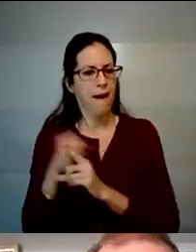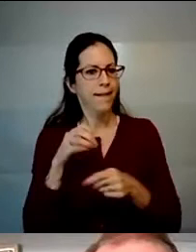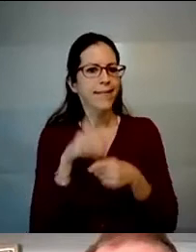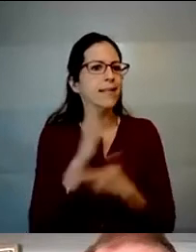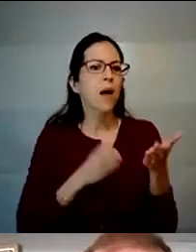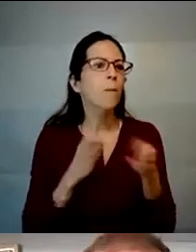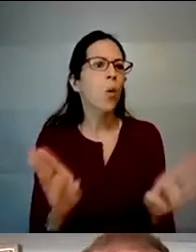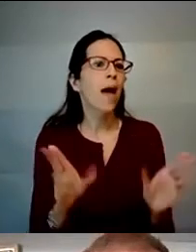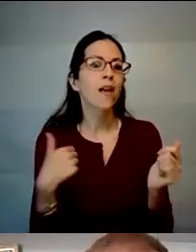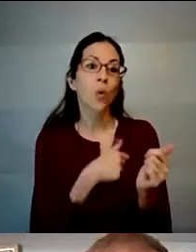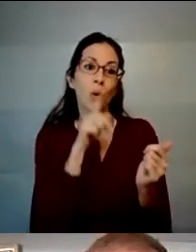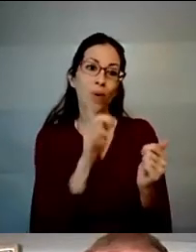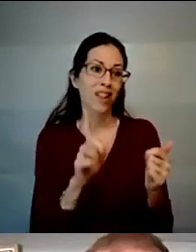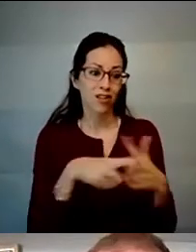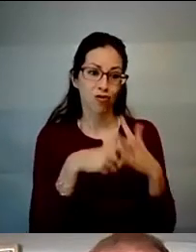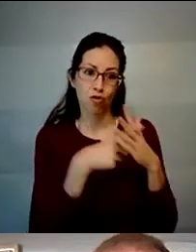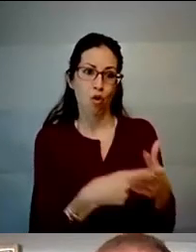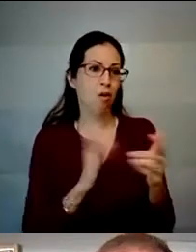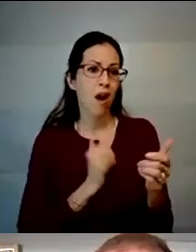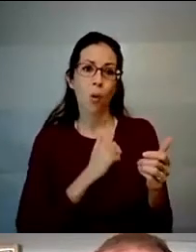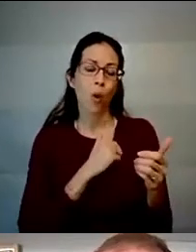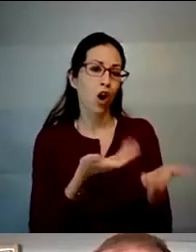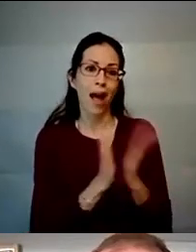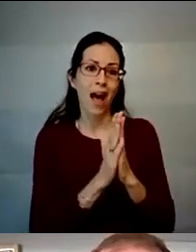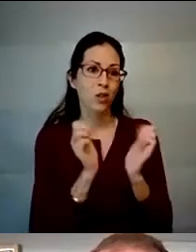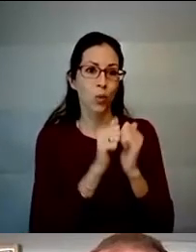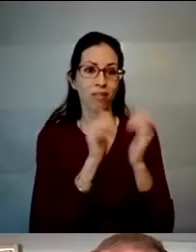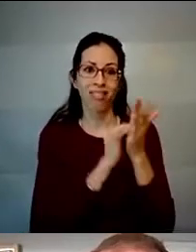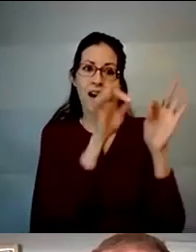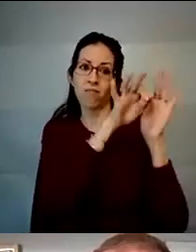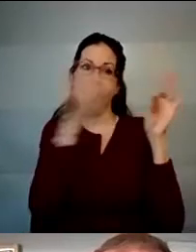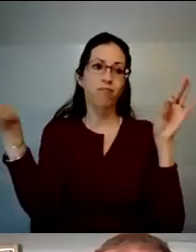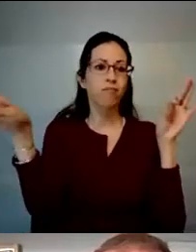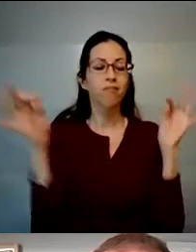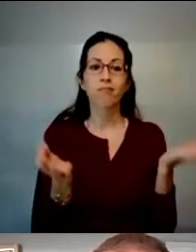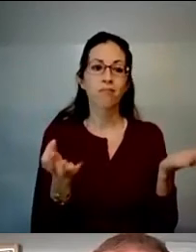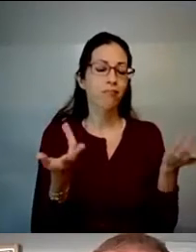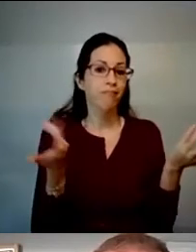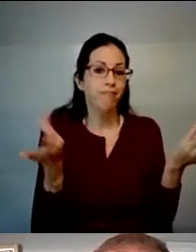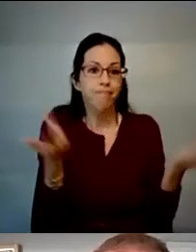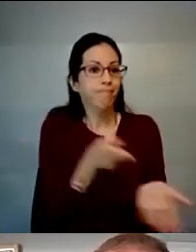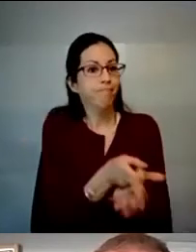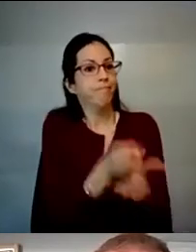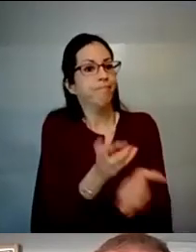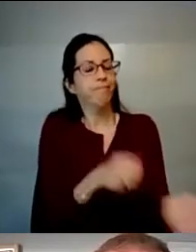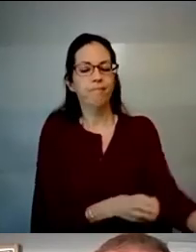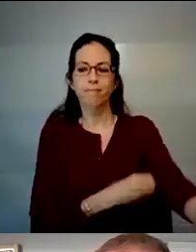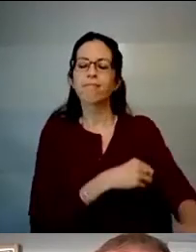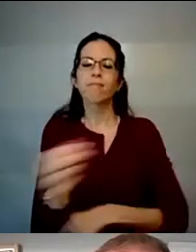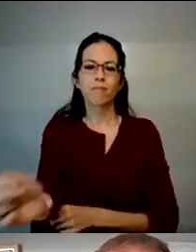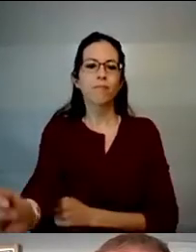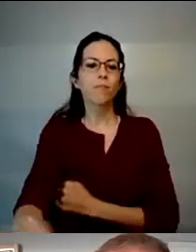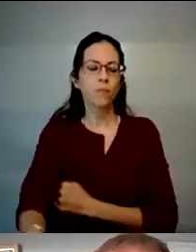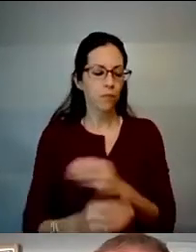with that and addressing that and, you know, and really trying to forefront that. And, you know, a lot of that in the change in